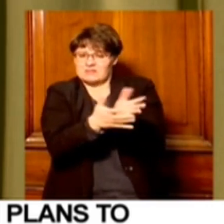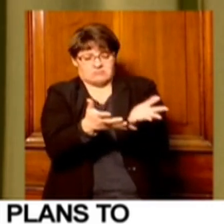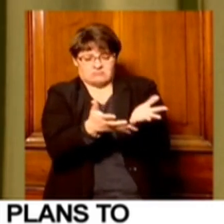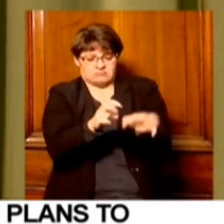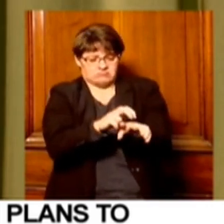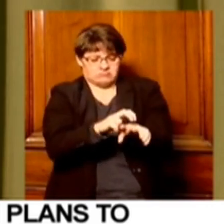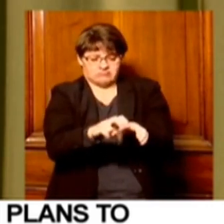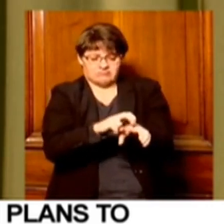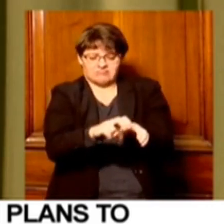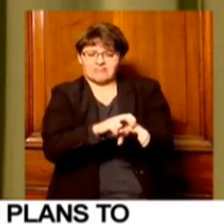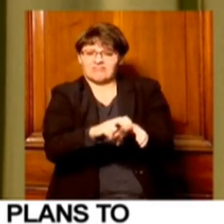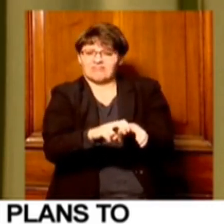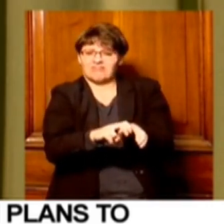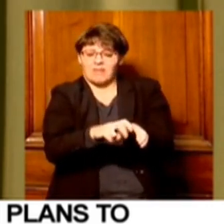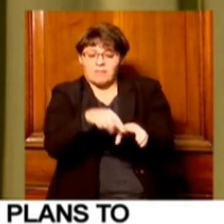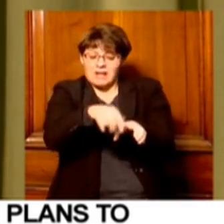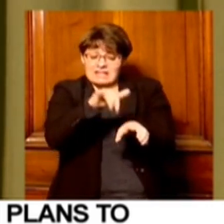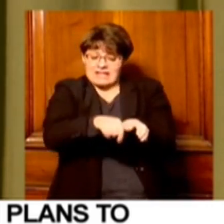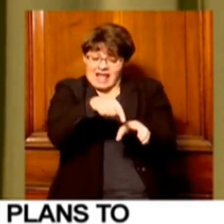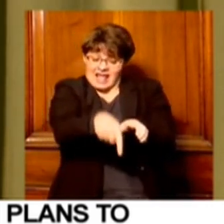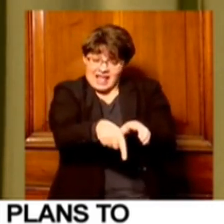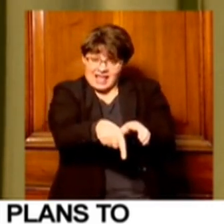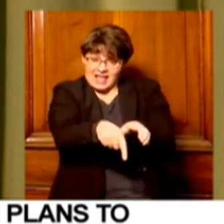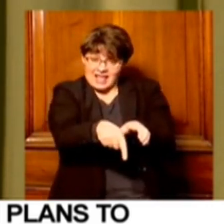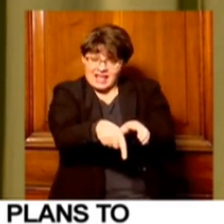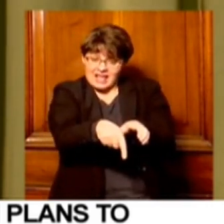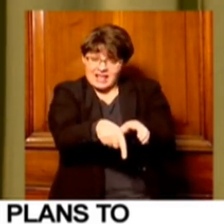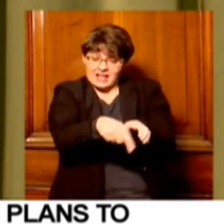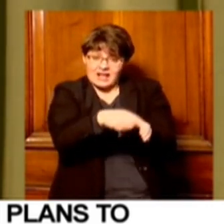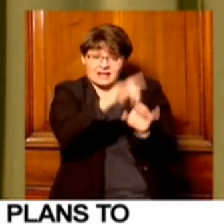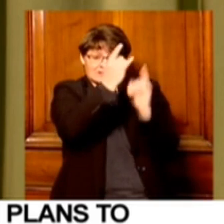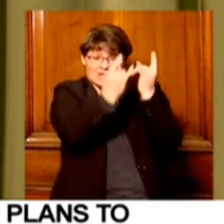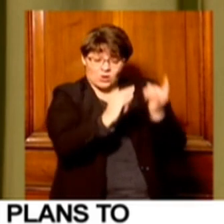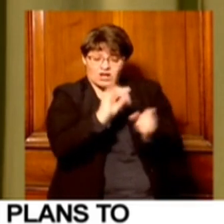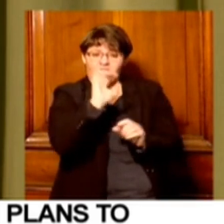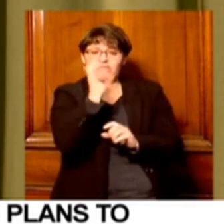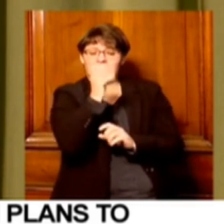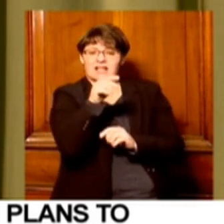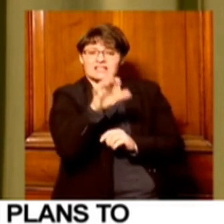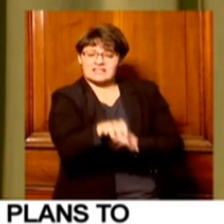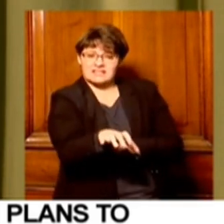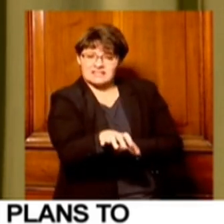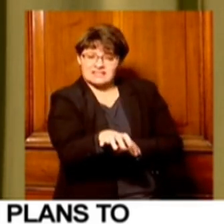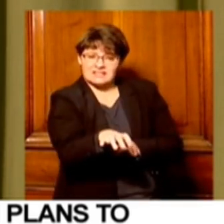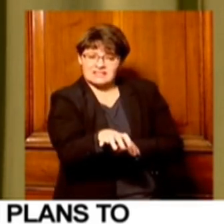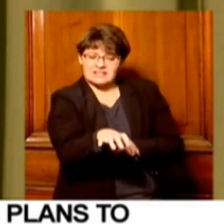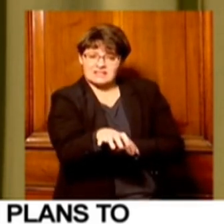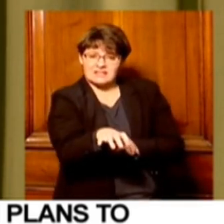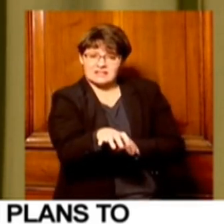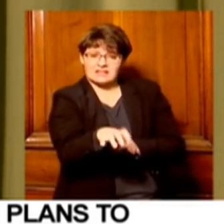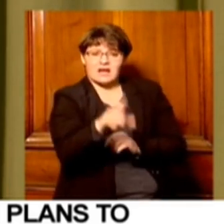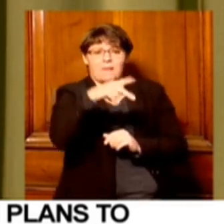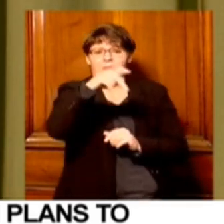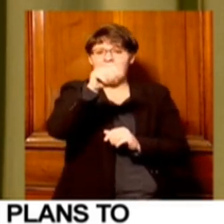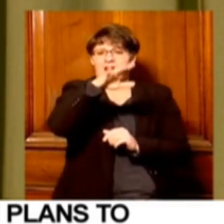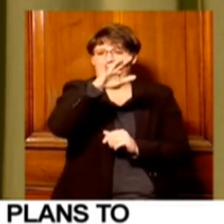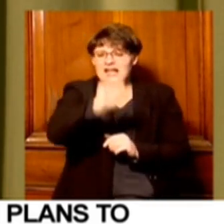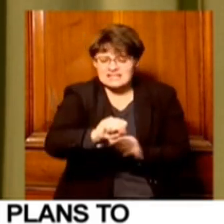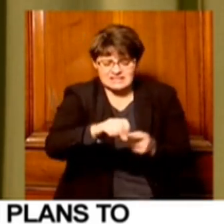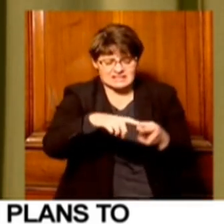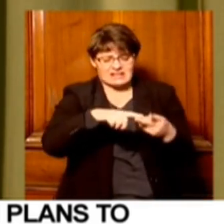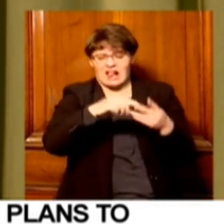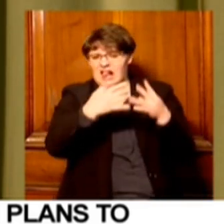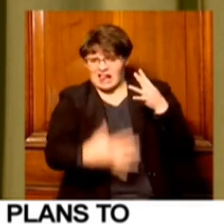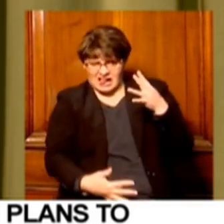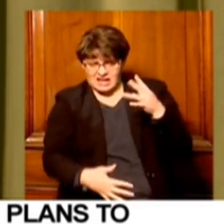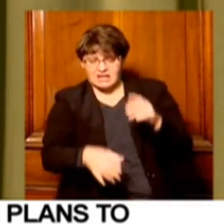would be, there are those who stay within the towns of the Free State, such as Sasolburg, such as Parys and Vredefort and so